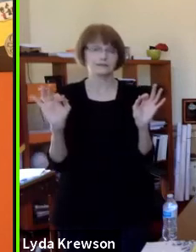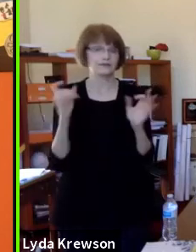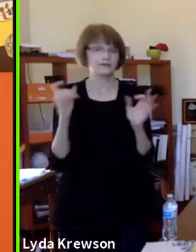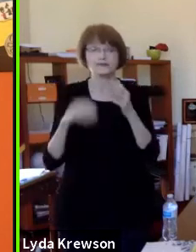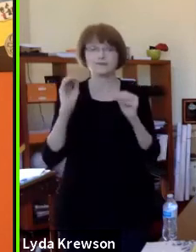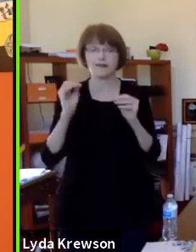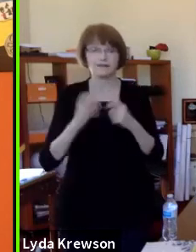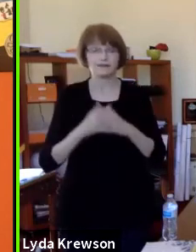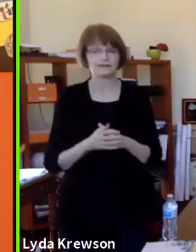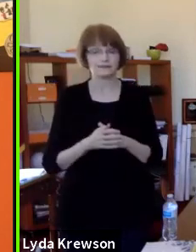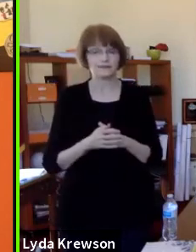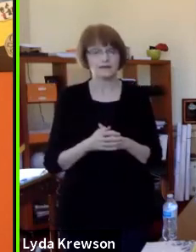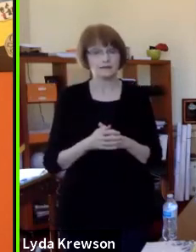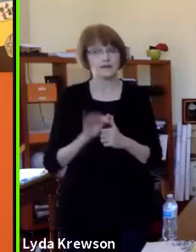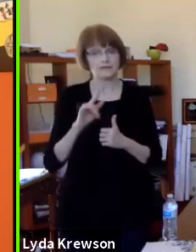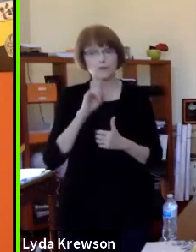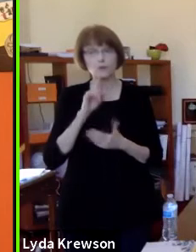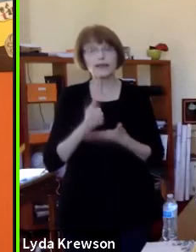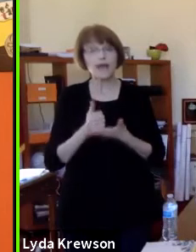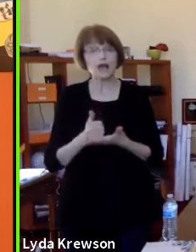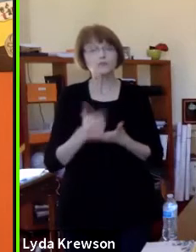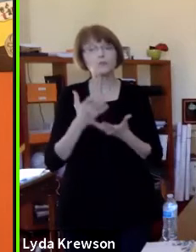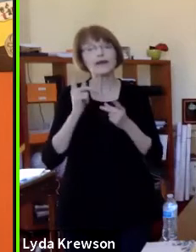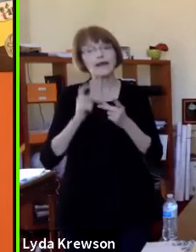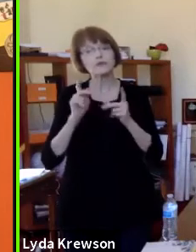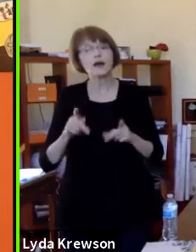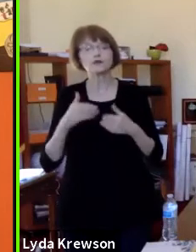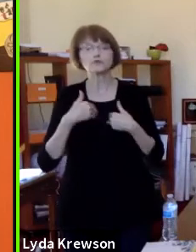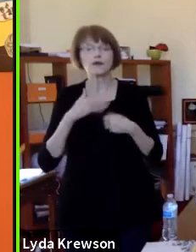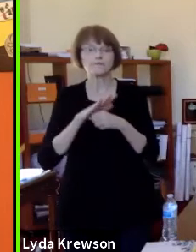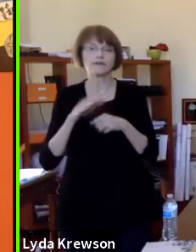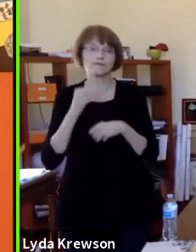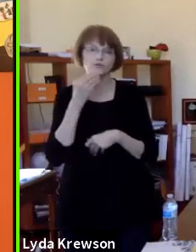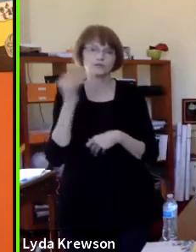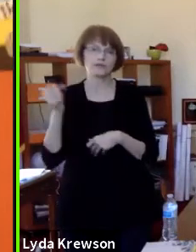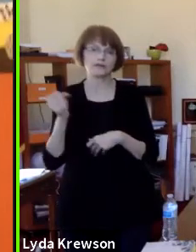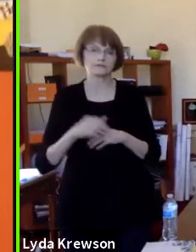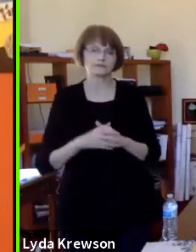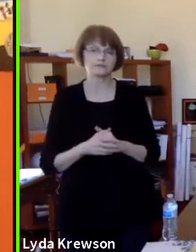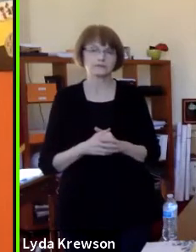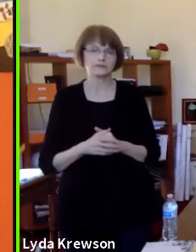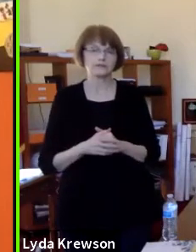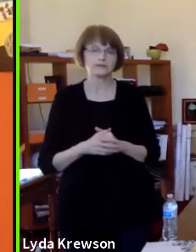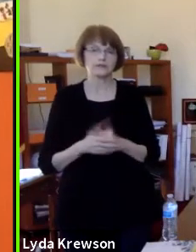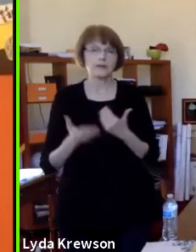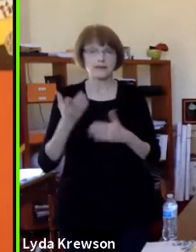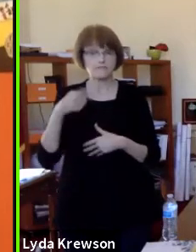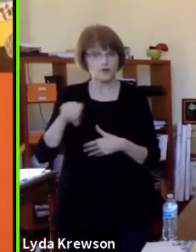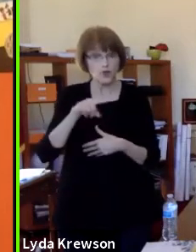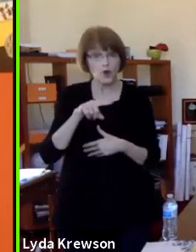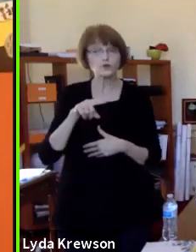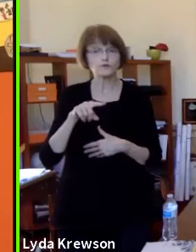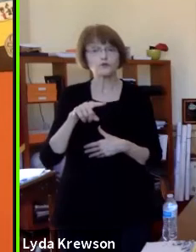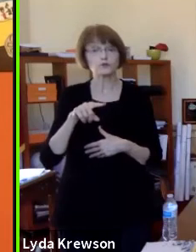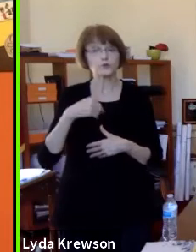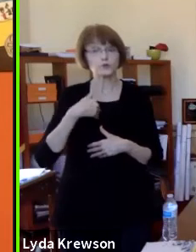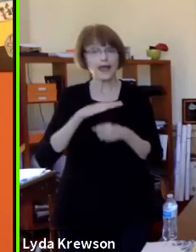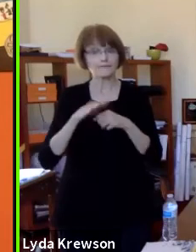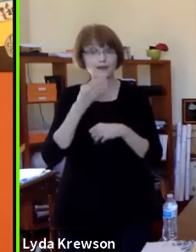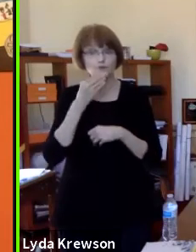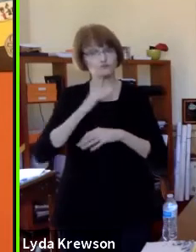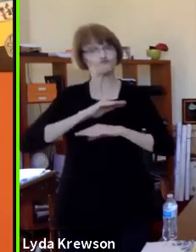think it's very helpful because we want everybody to have enough food. And maybe for those of you who have enough